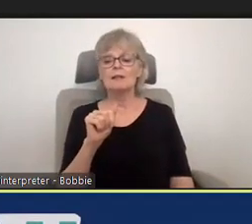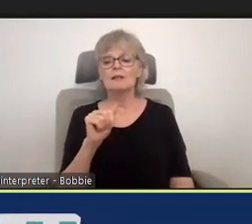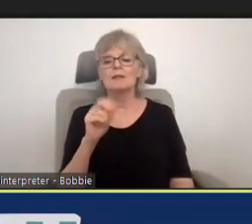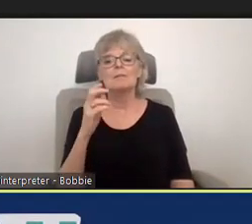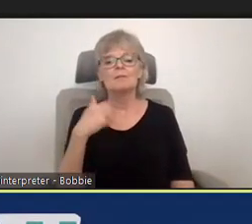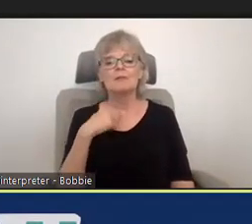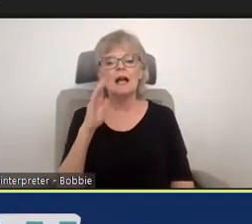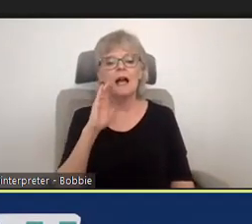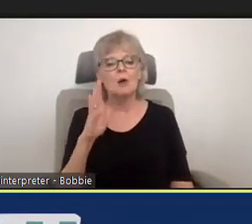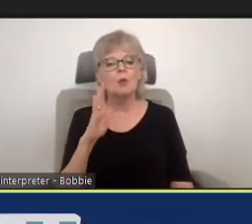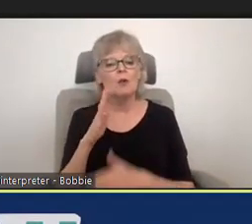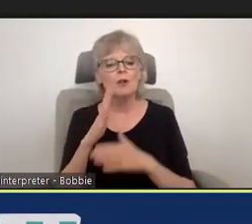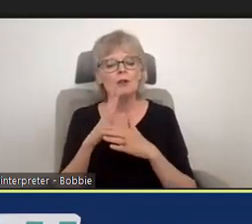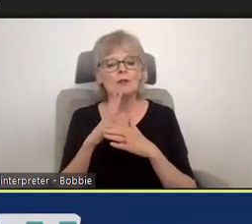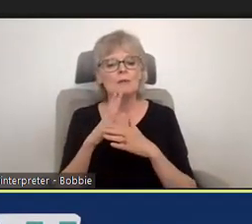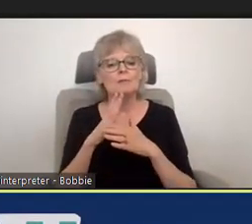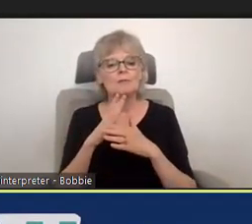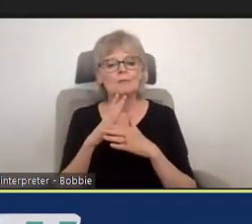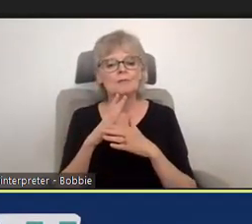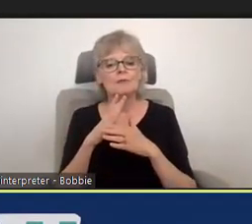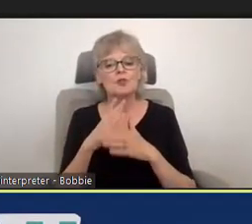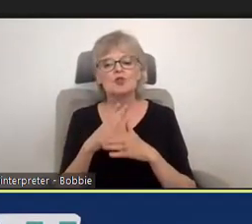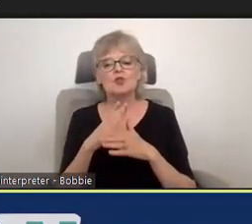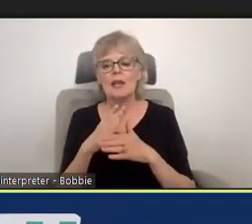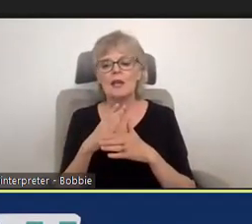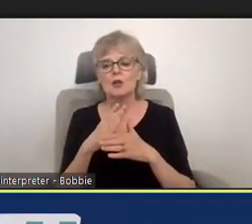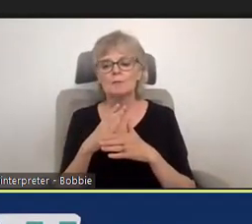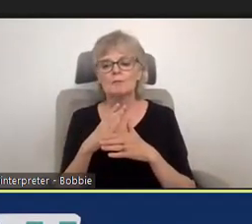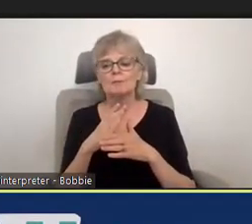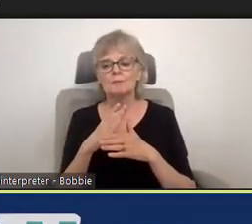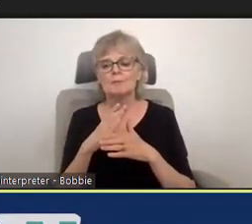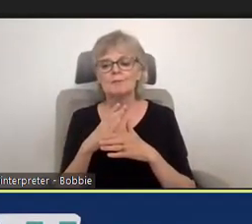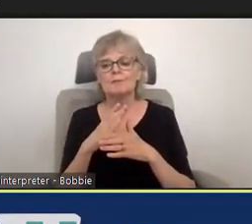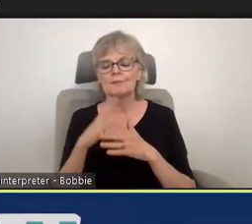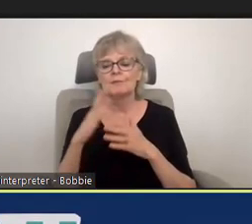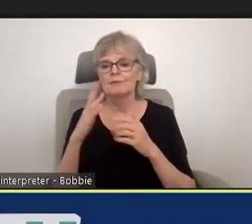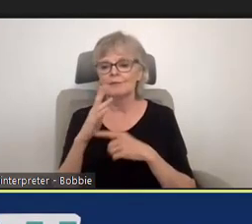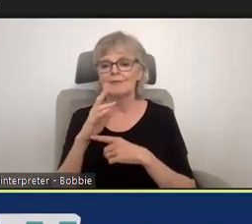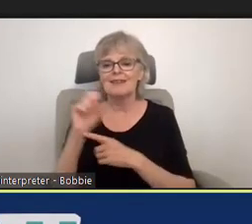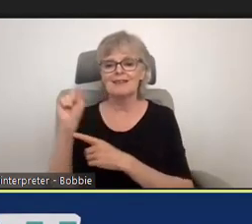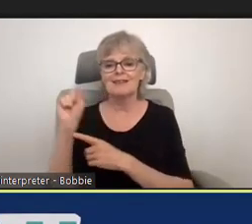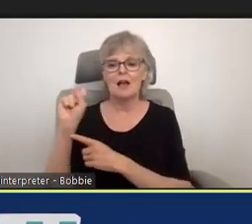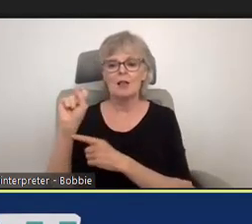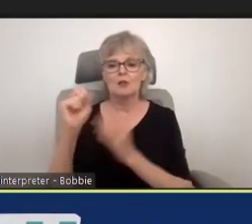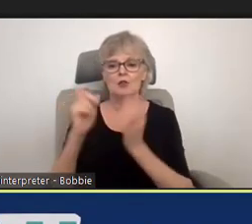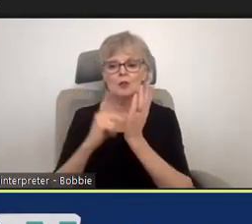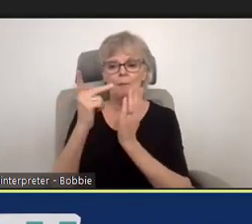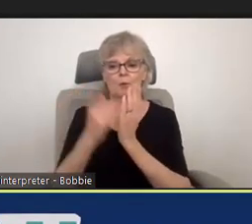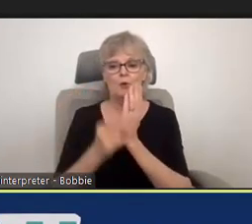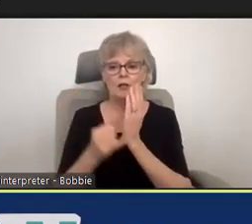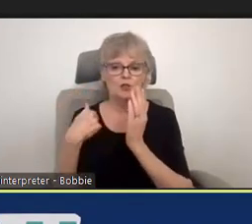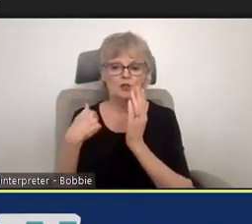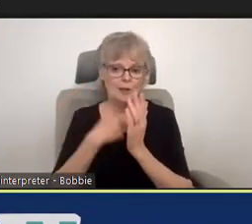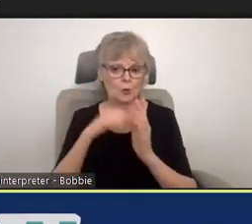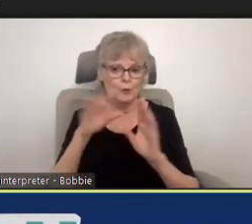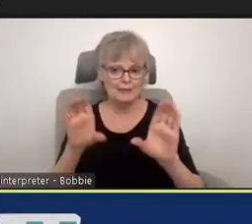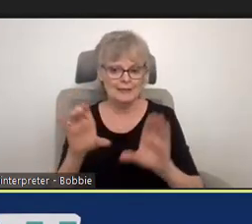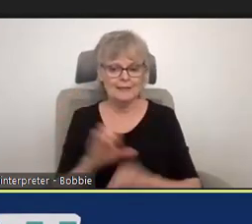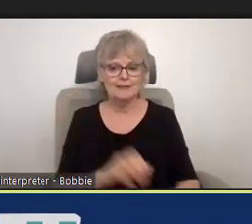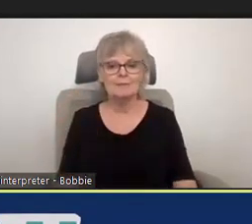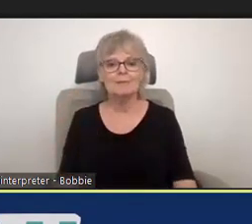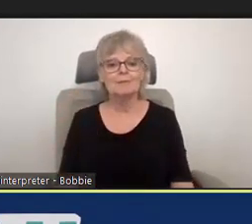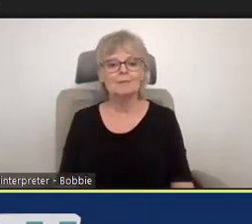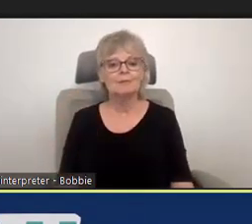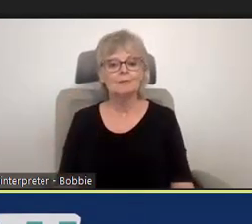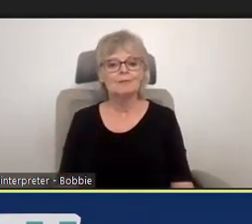about a scholarship project that we did. We also felt